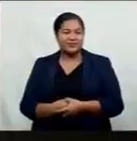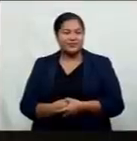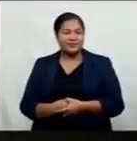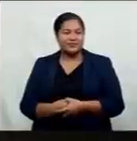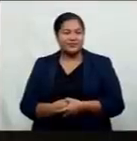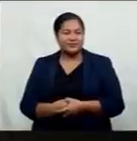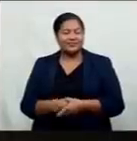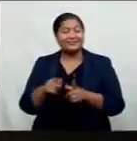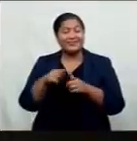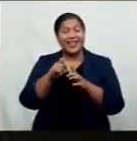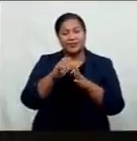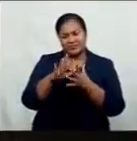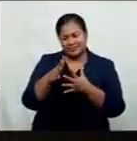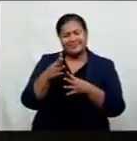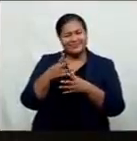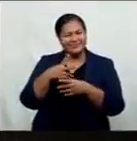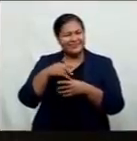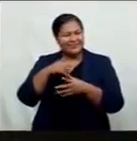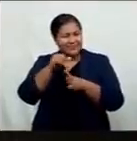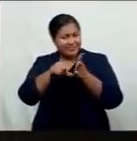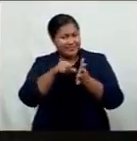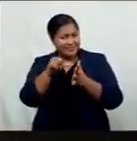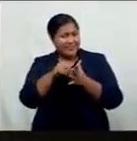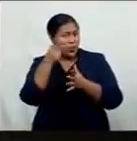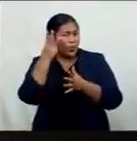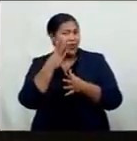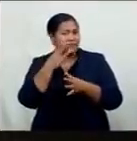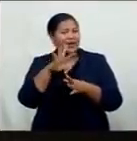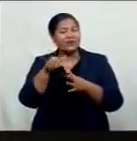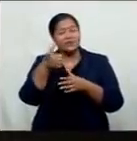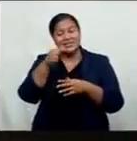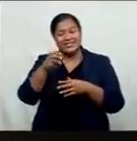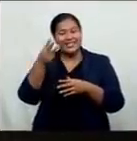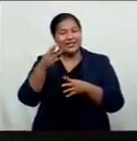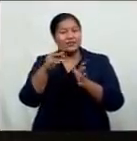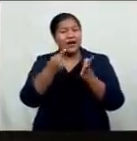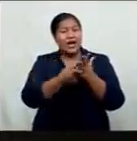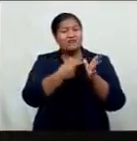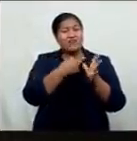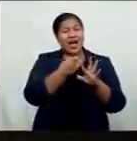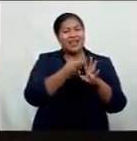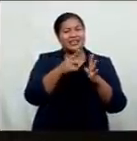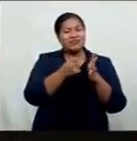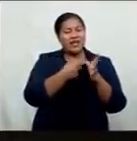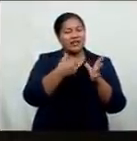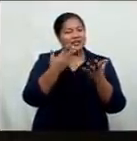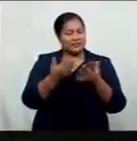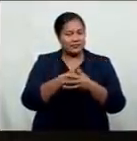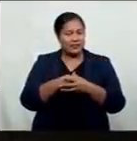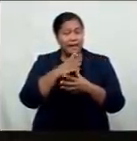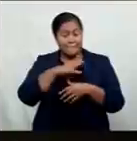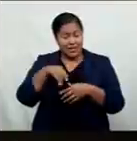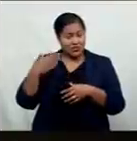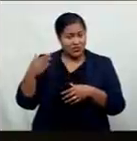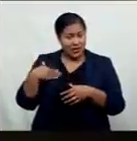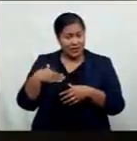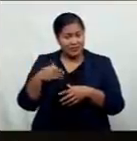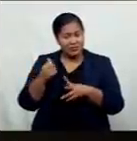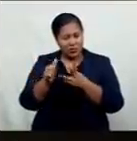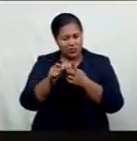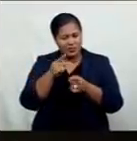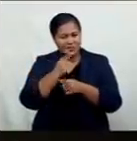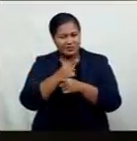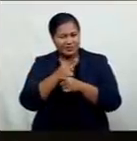Edwin, the Kandavu patient is a 63-year-old woman from Rakiraki village in Niale. The Ministry of Health has also highlighted